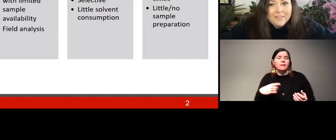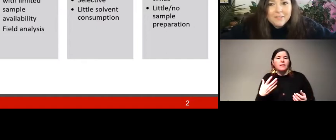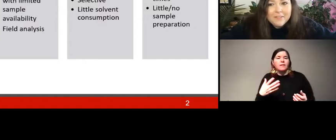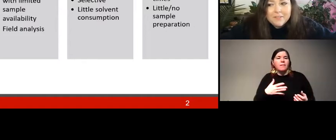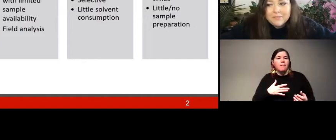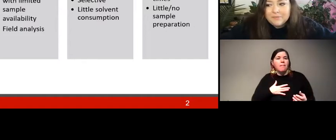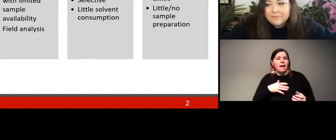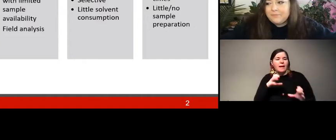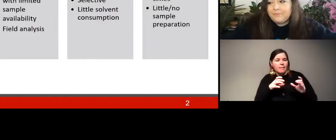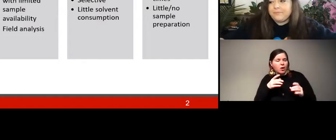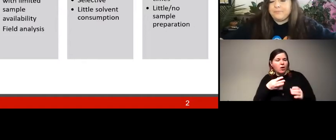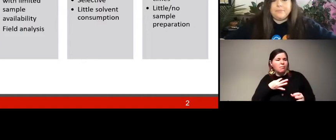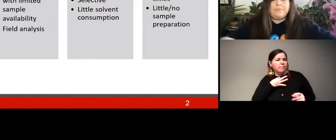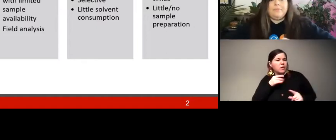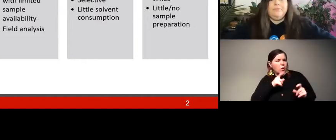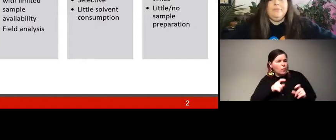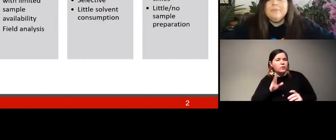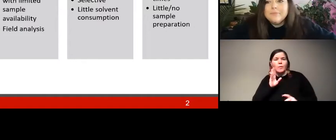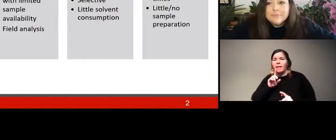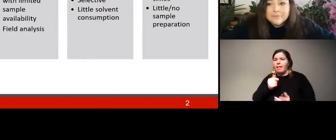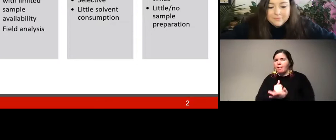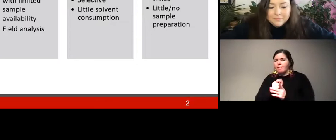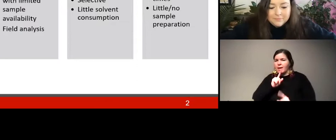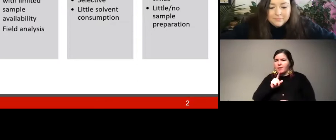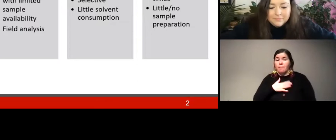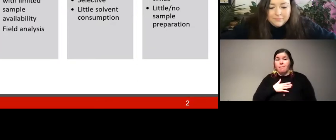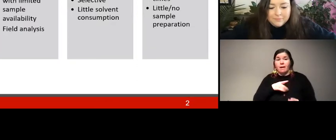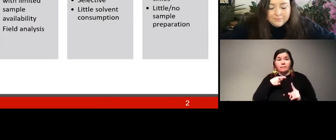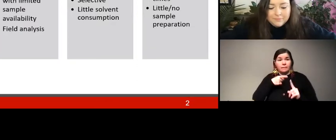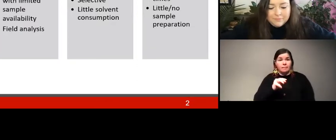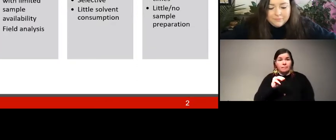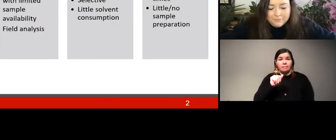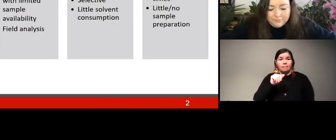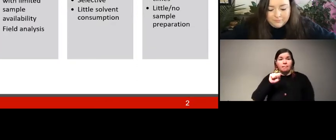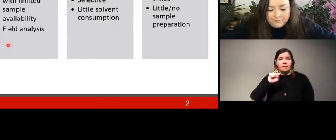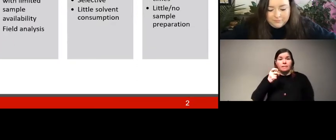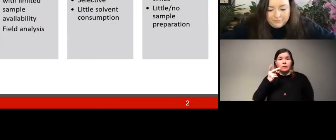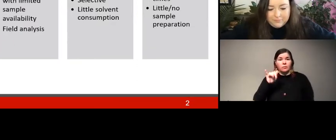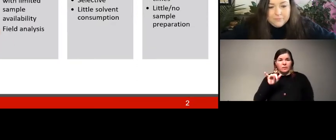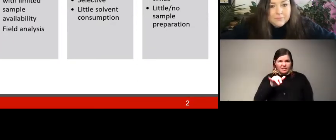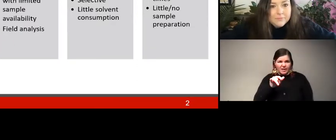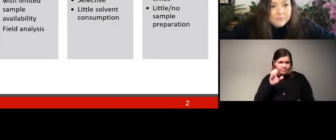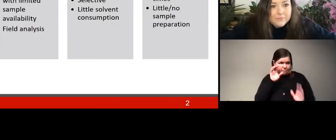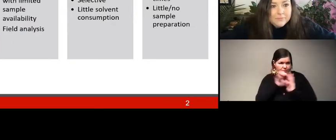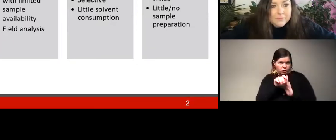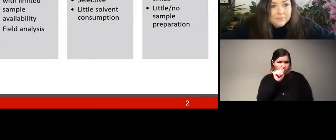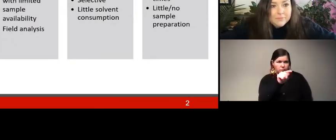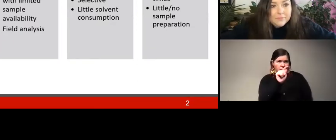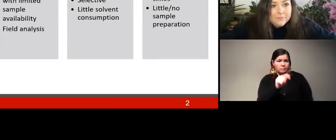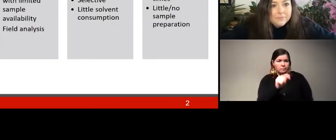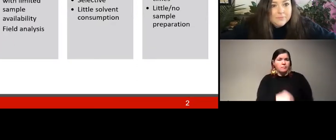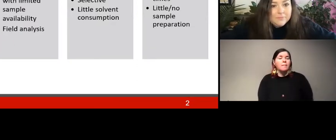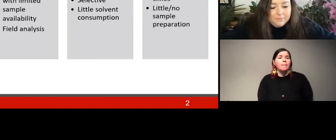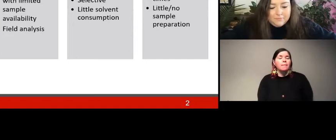of chemical question. More specifically, the instrument that I use is called Mass Spectrometry. So that's what this is. This is a picture of